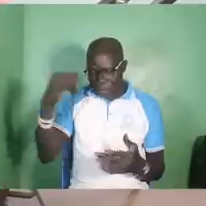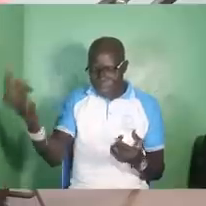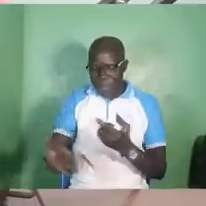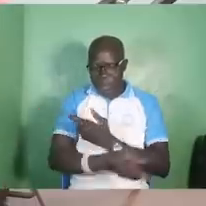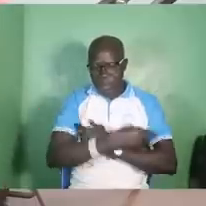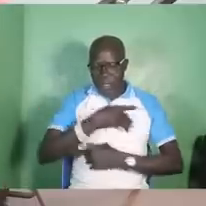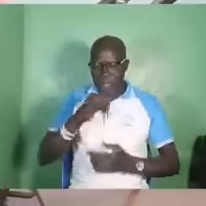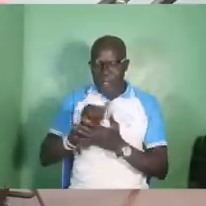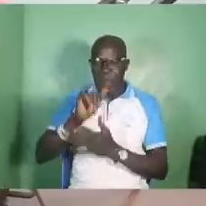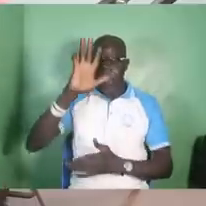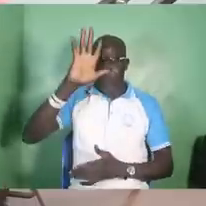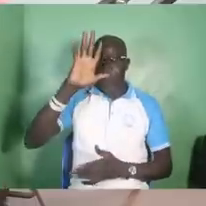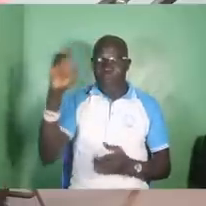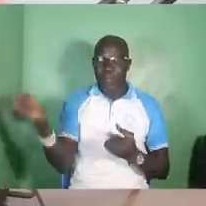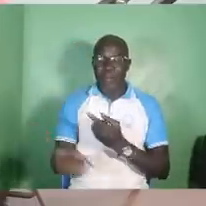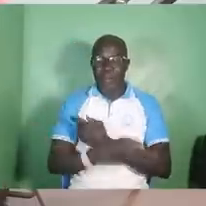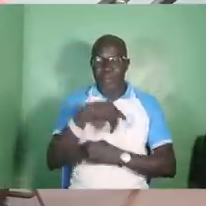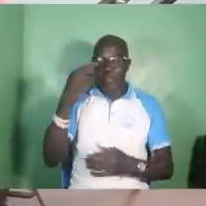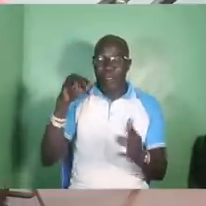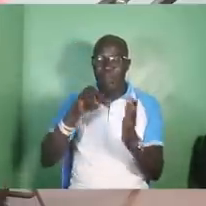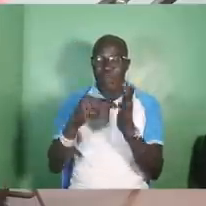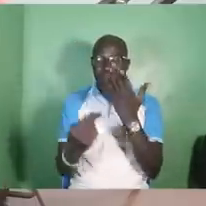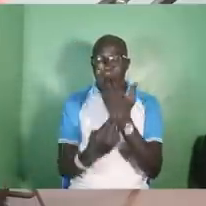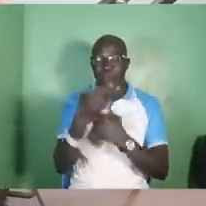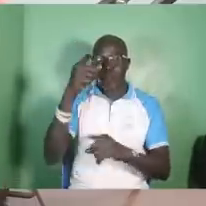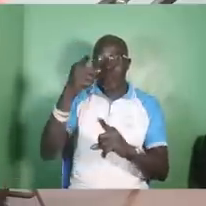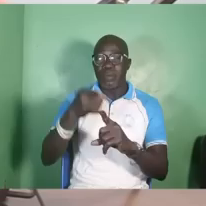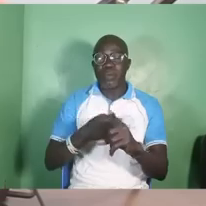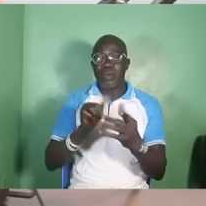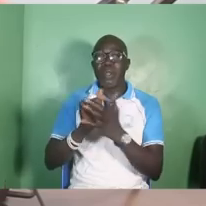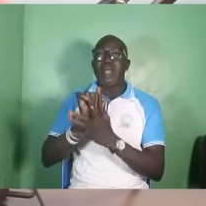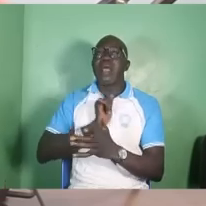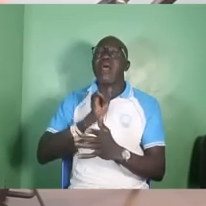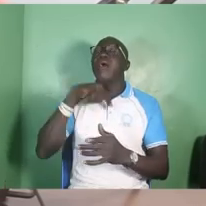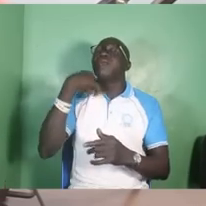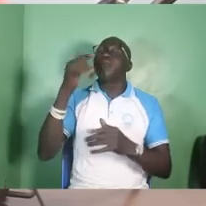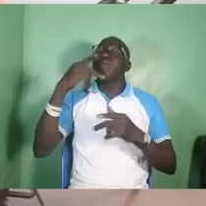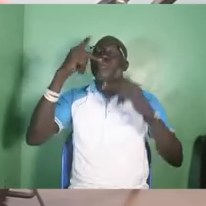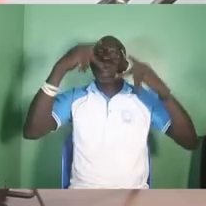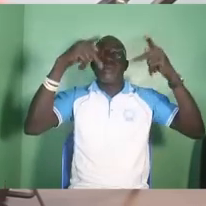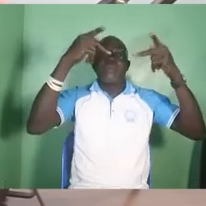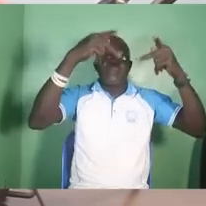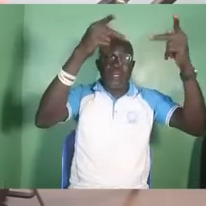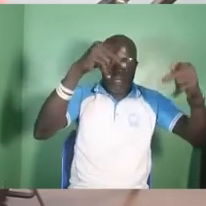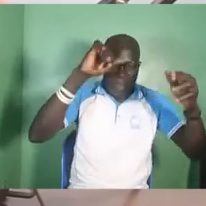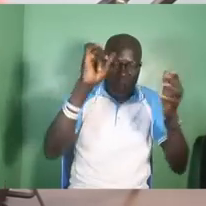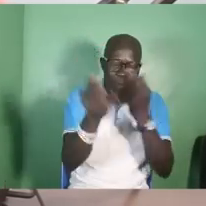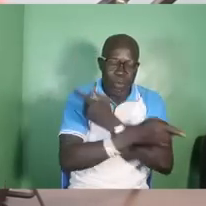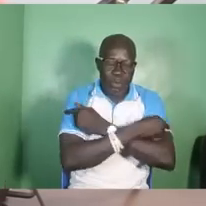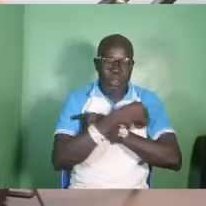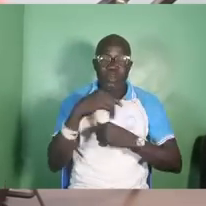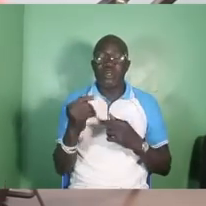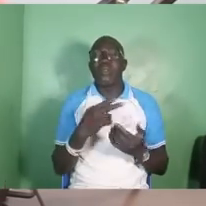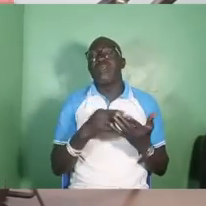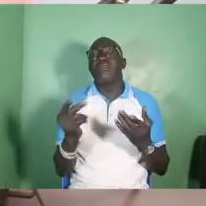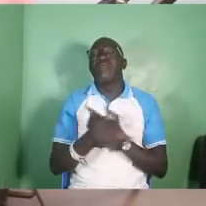day like this, the fifth day. Ninu osu kokanla. Of the 11th month. Ni mo gbe so asotele. I prophesy. Ni ojo ese mi mi mo. It's